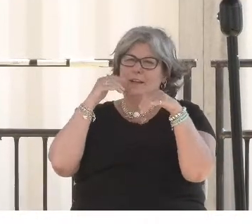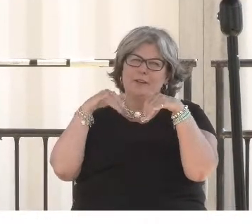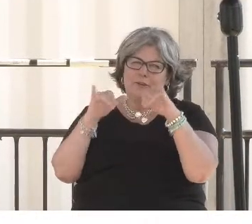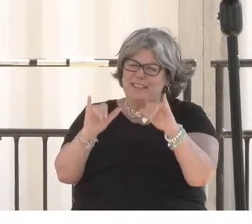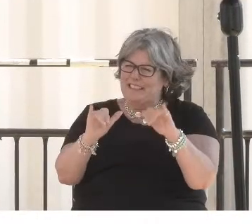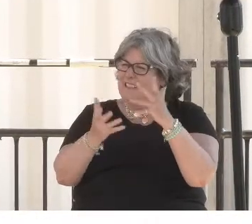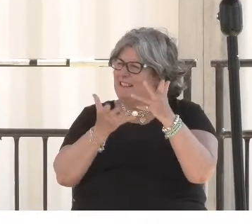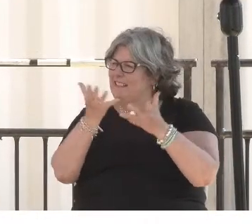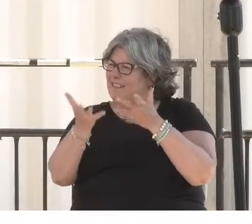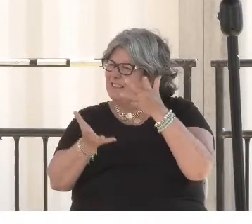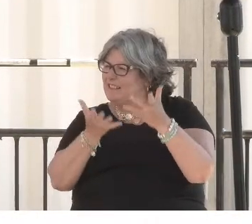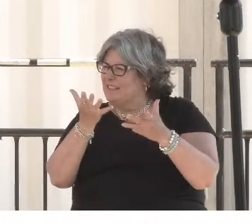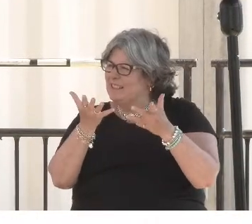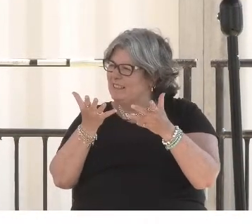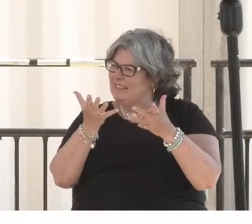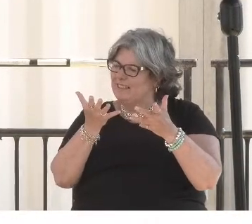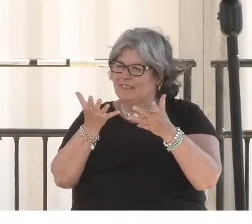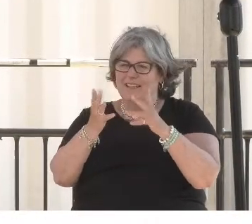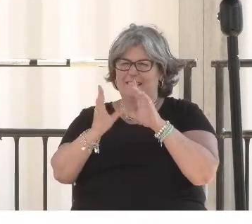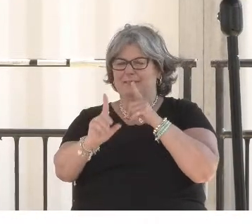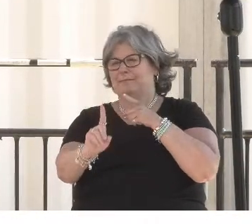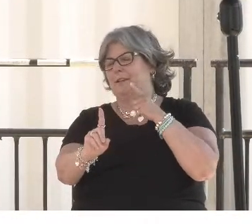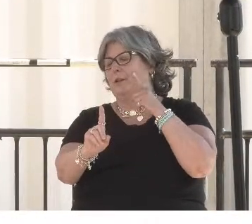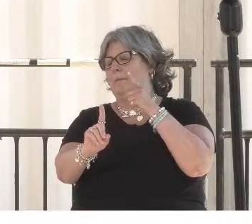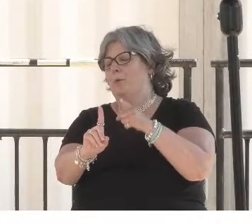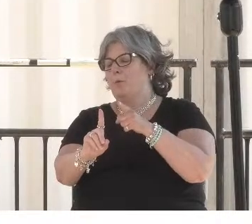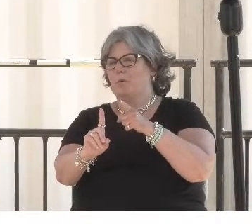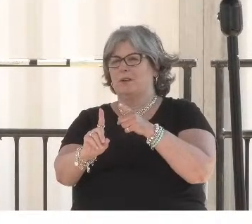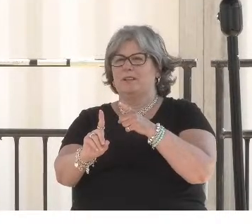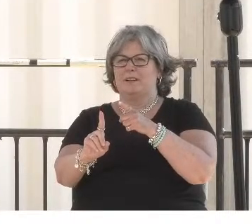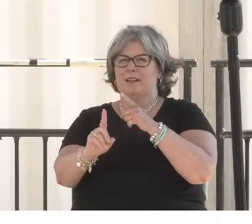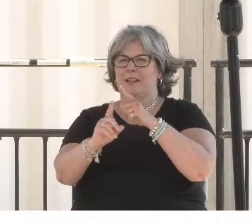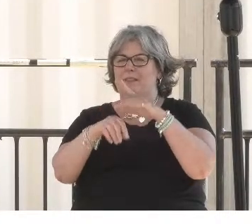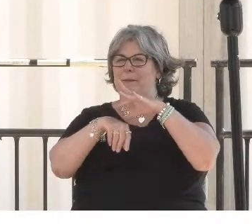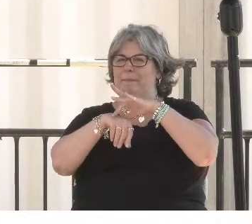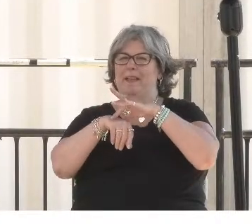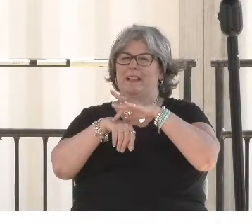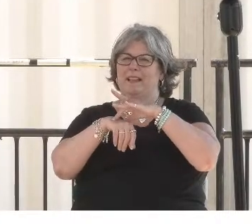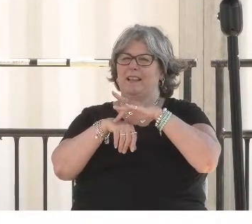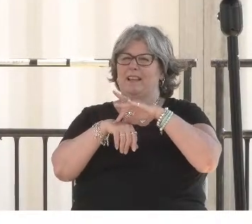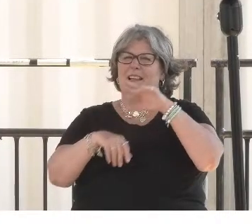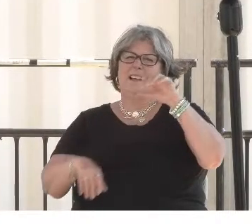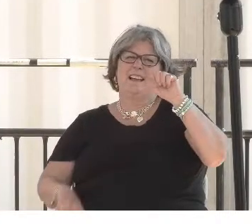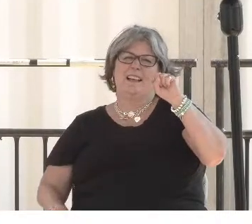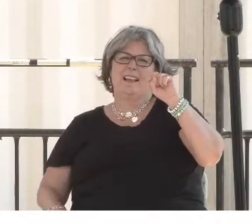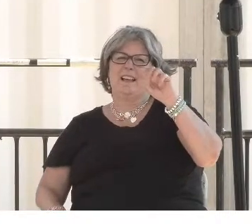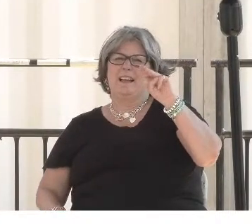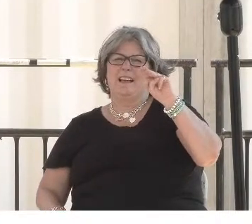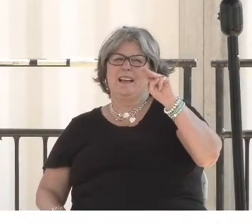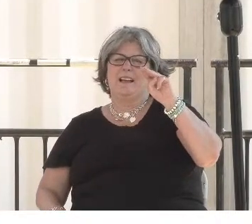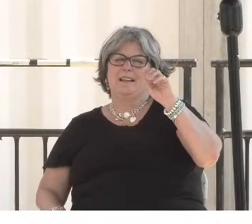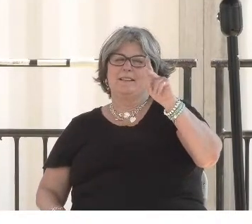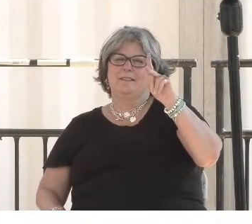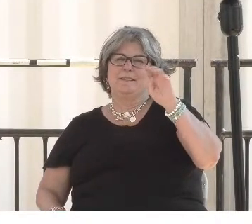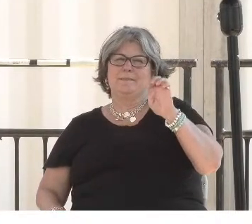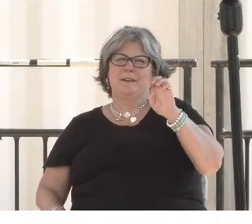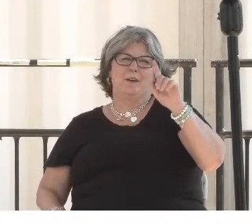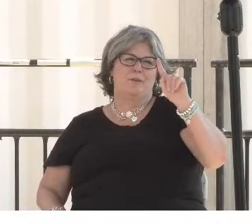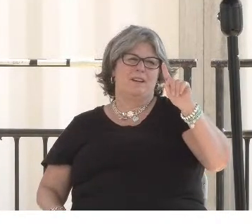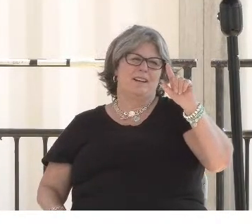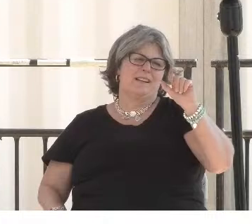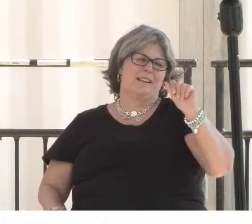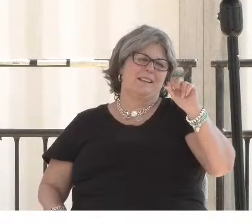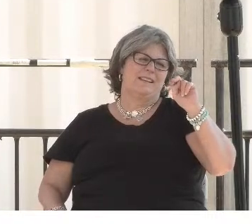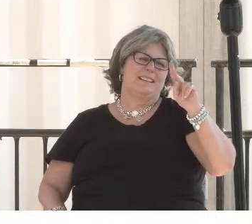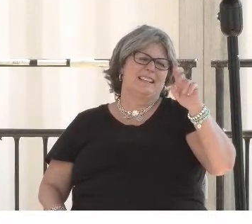of in the bullseye of a warming planet. I learned about smoke taints covering the wildfires out there and how